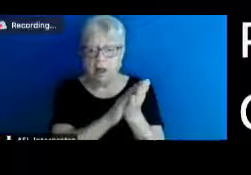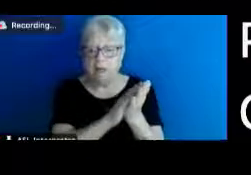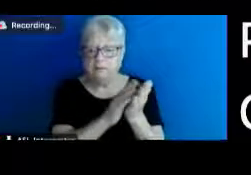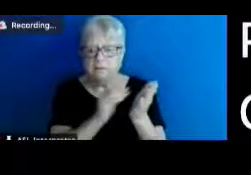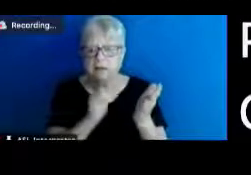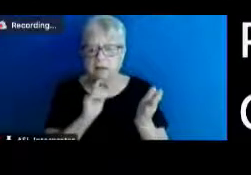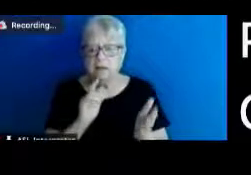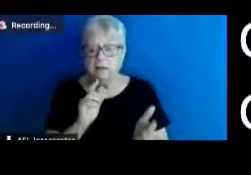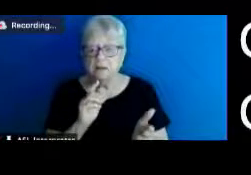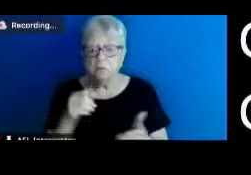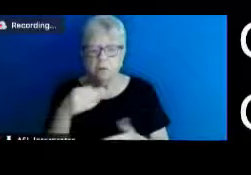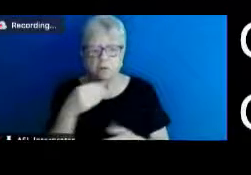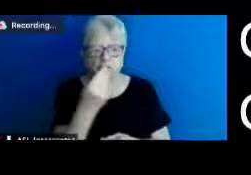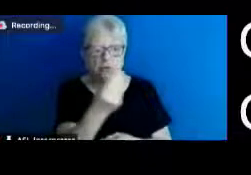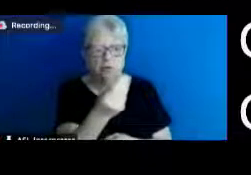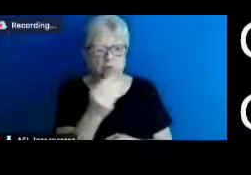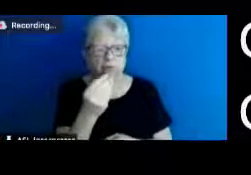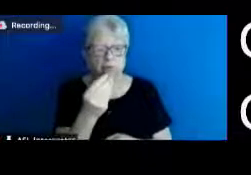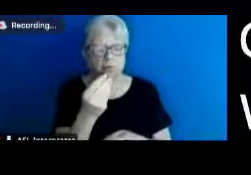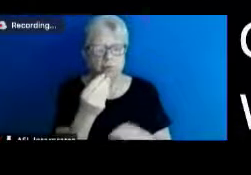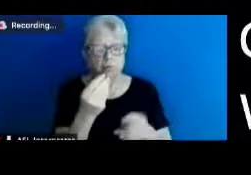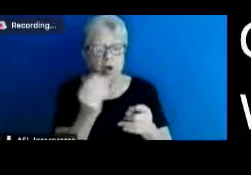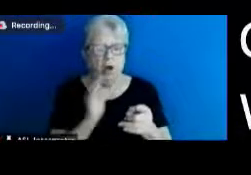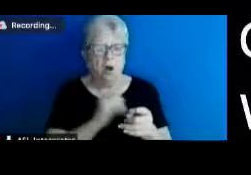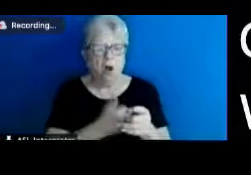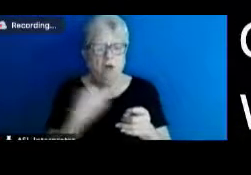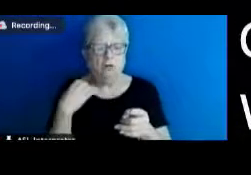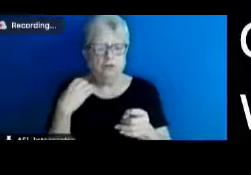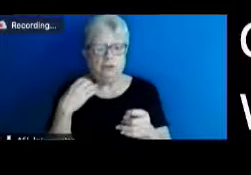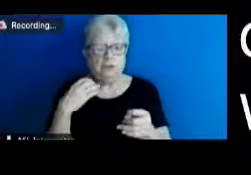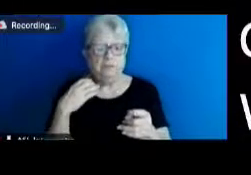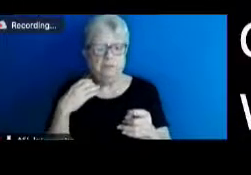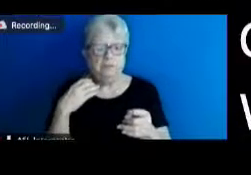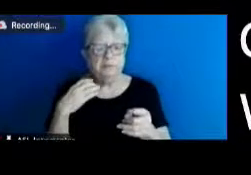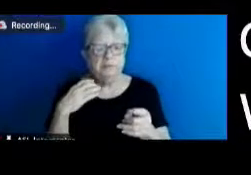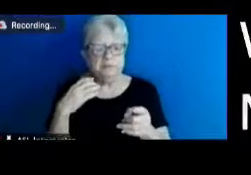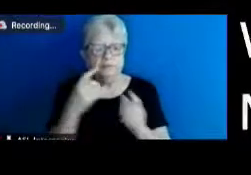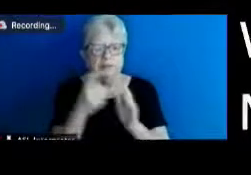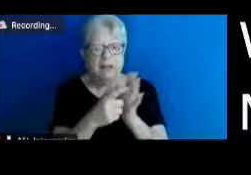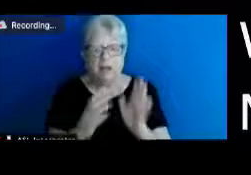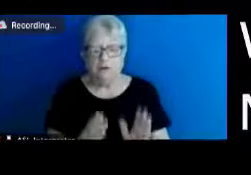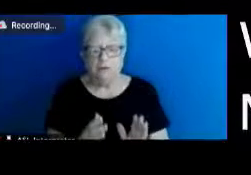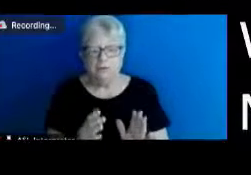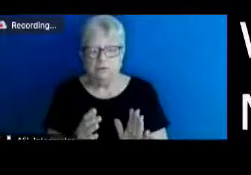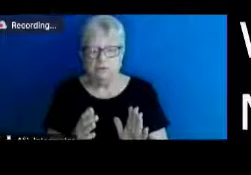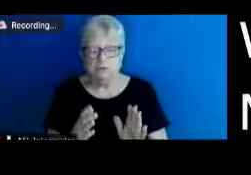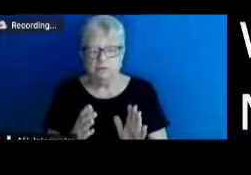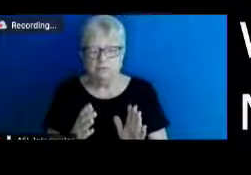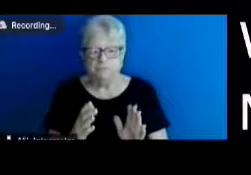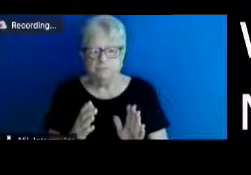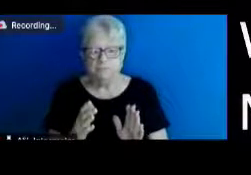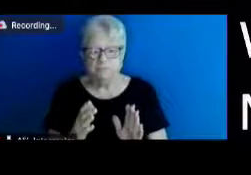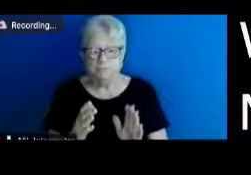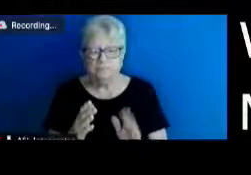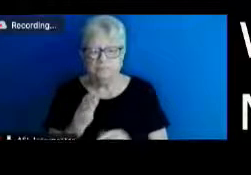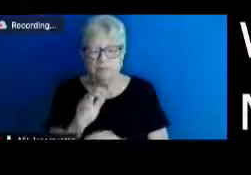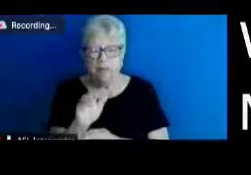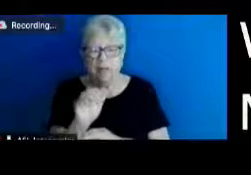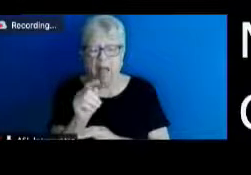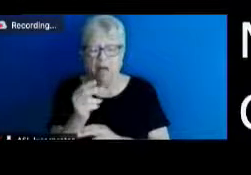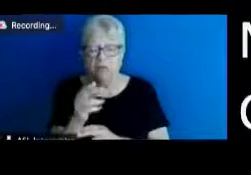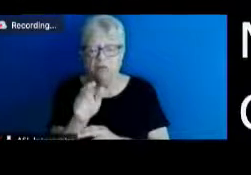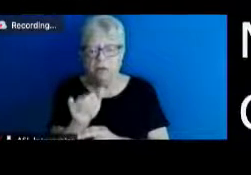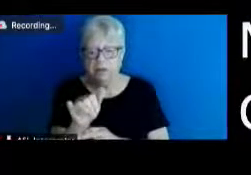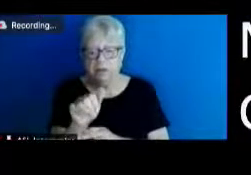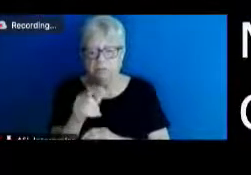Stormwasser Wutcher. And I'll hand the meeting over to our Chief Counsel, Anthony Payne. Good morning, Chair and Committee. Good morning.